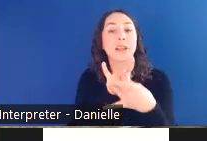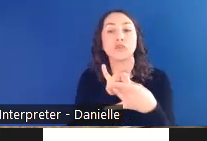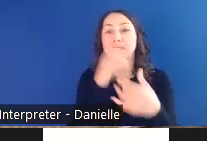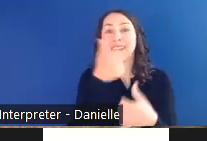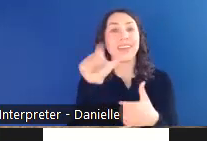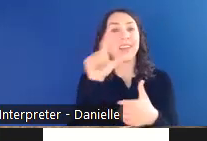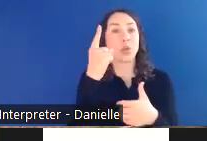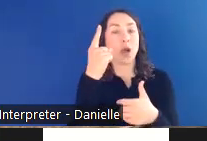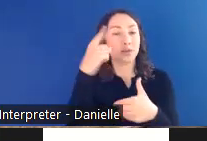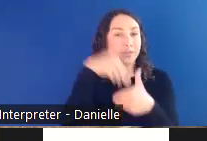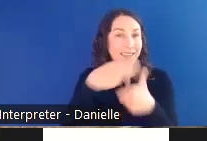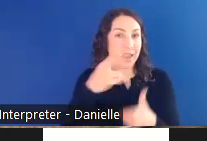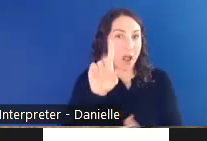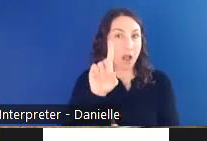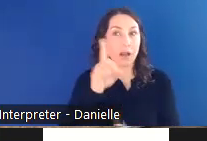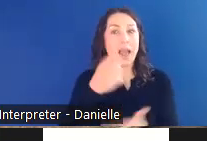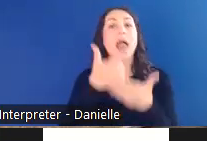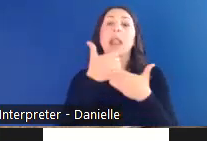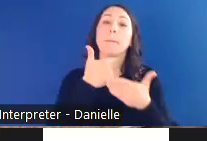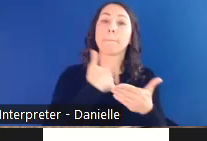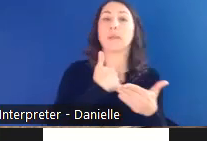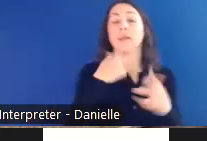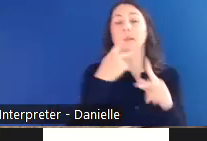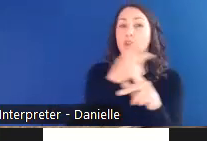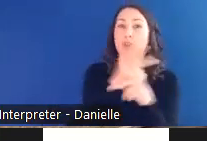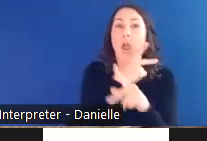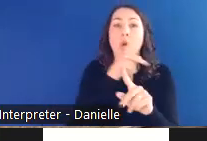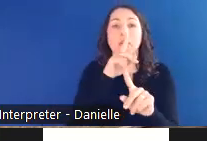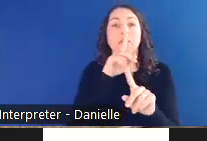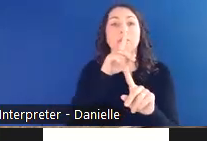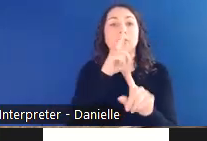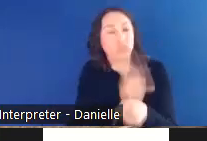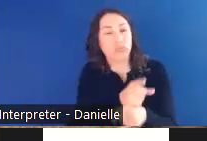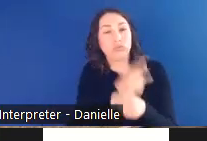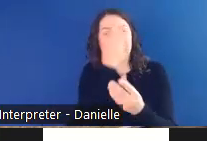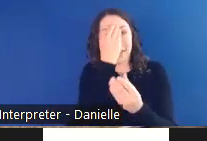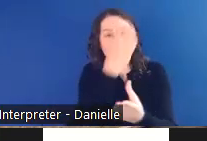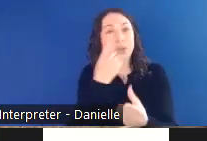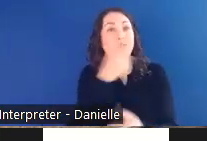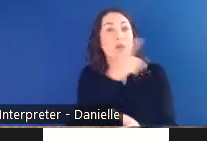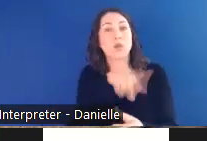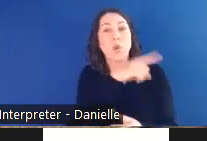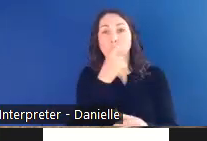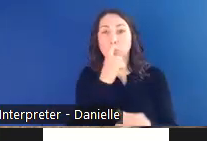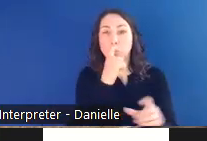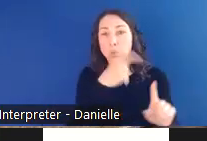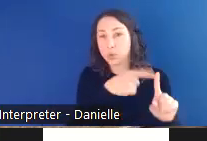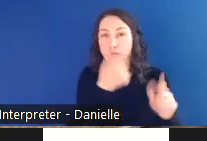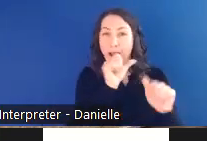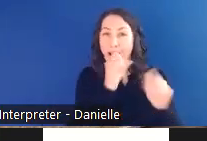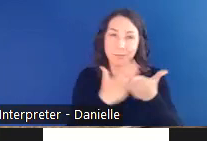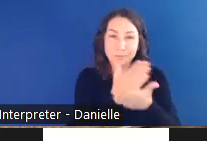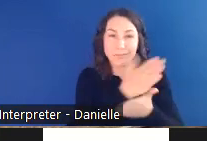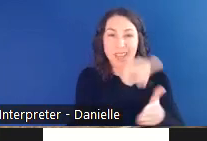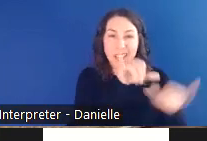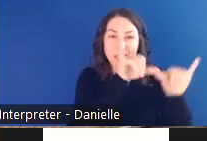just providing information, accurate information for folks on how to navigate this, but also anything that you guys are doing that's proactive